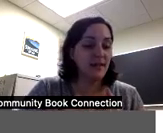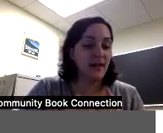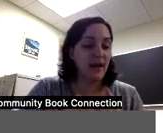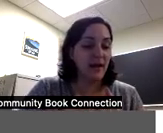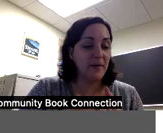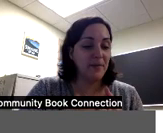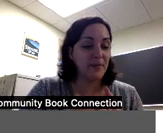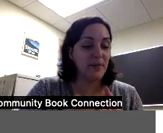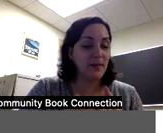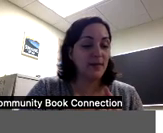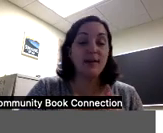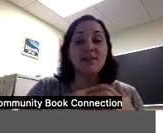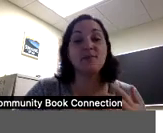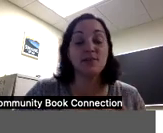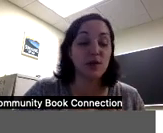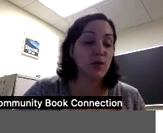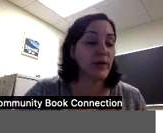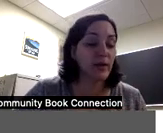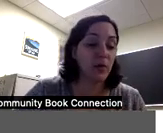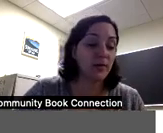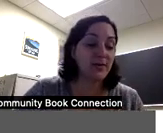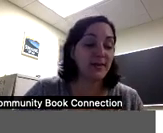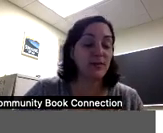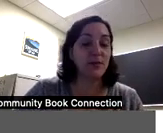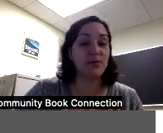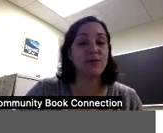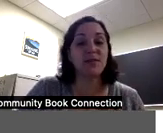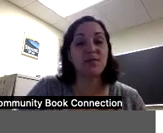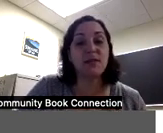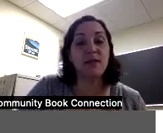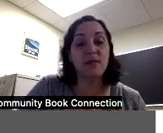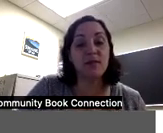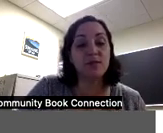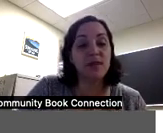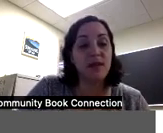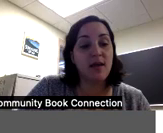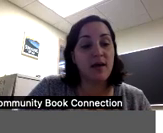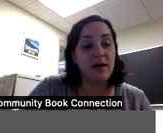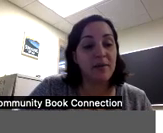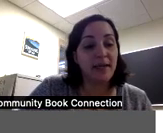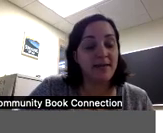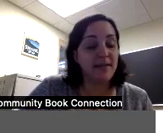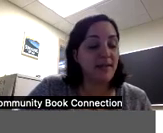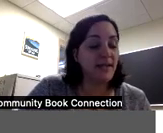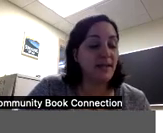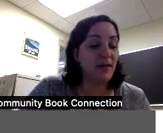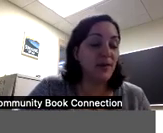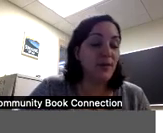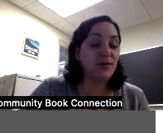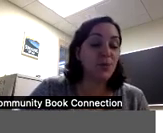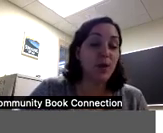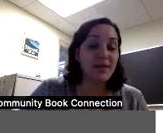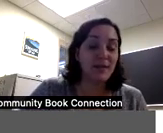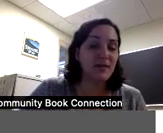fast. There are some slow growing corals that reproduce sexually, and those, like I said,